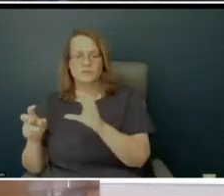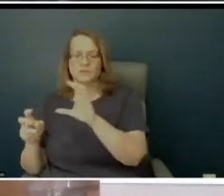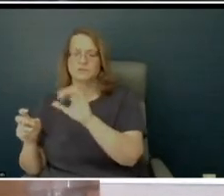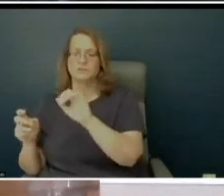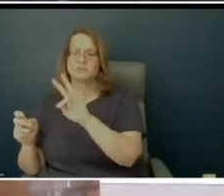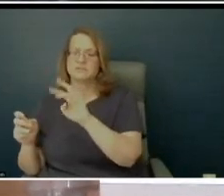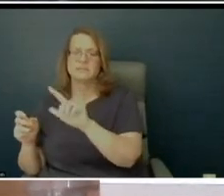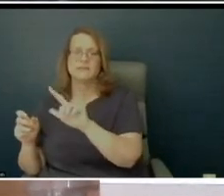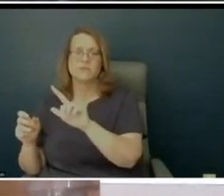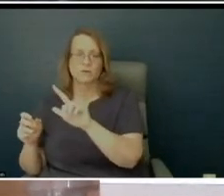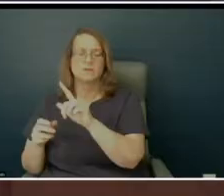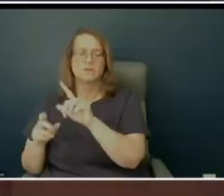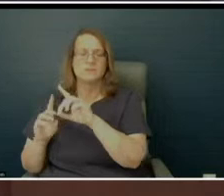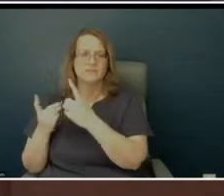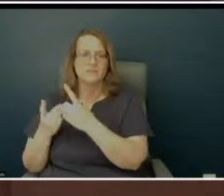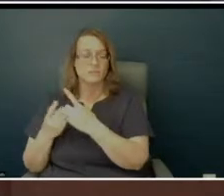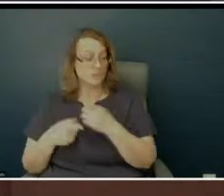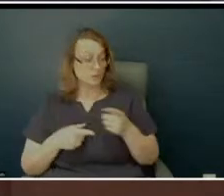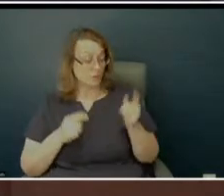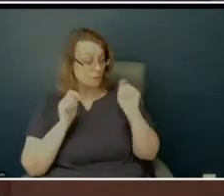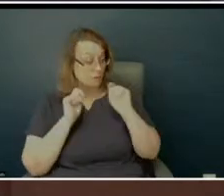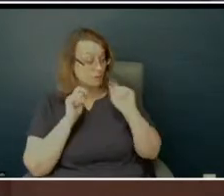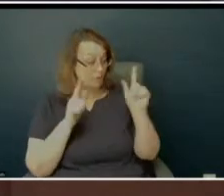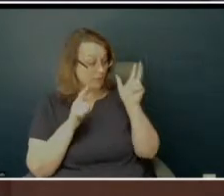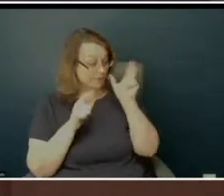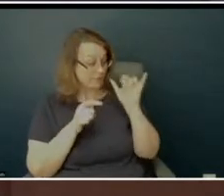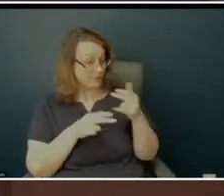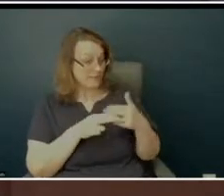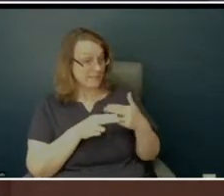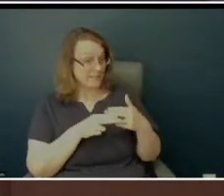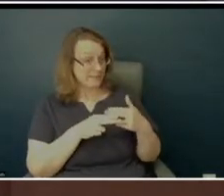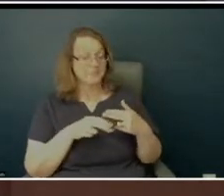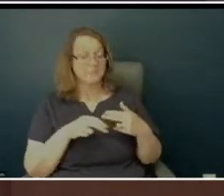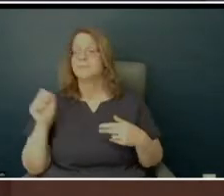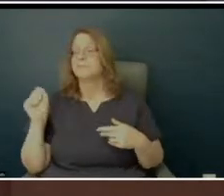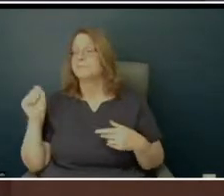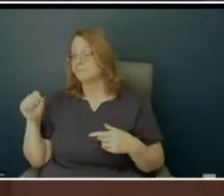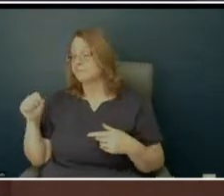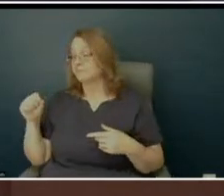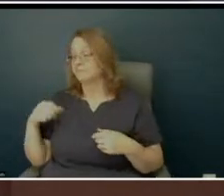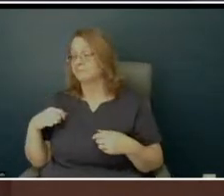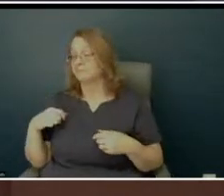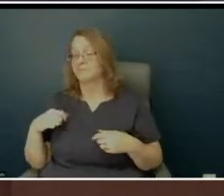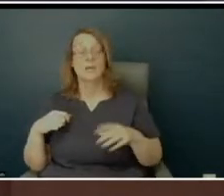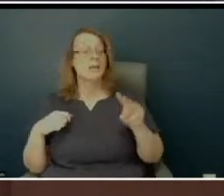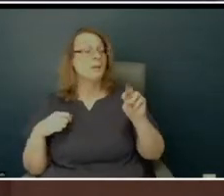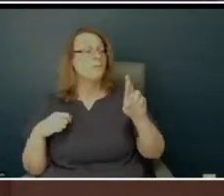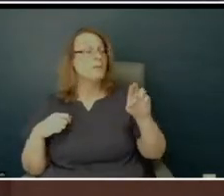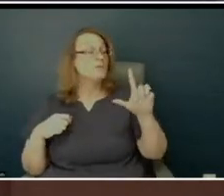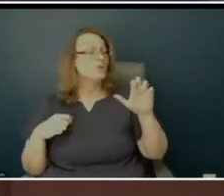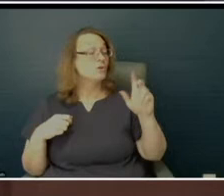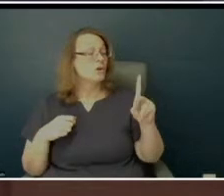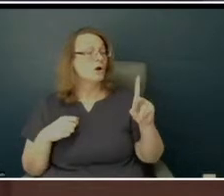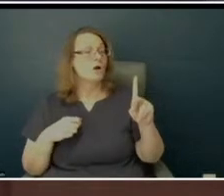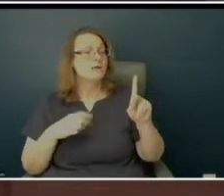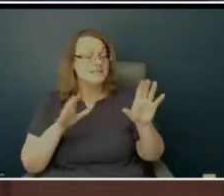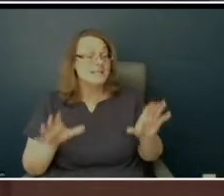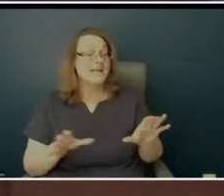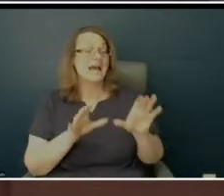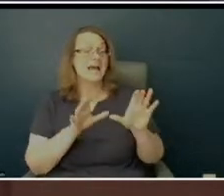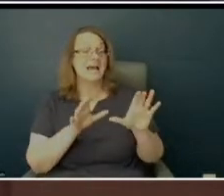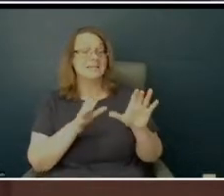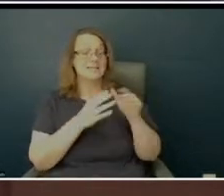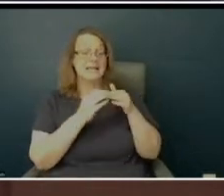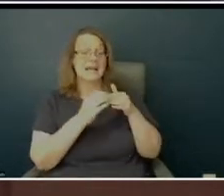bit of a surprise when he brought his name up? Yes. So Mr. Clark was the acting head of the Civil Division and head of